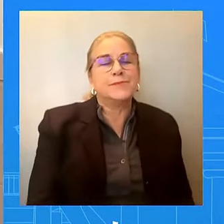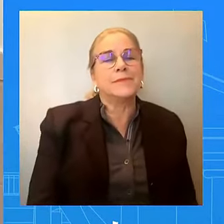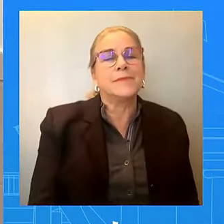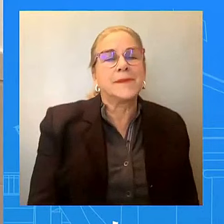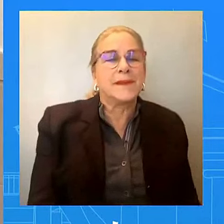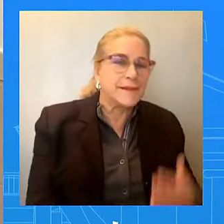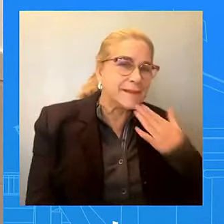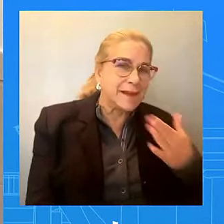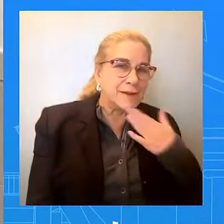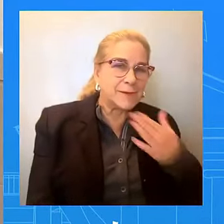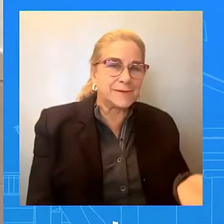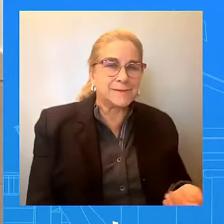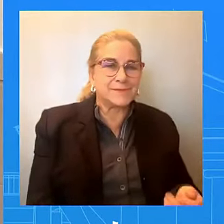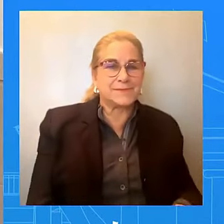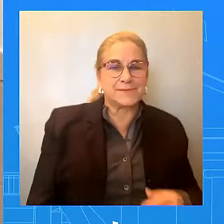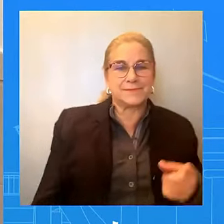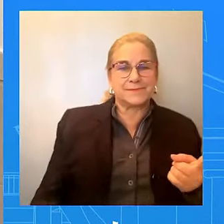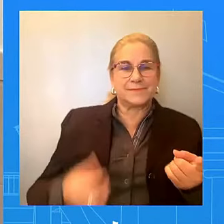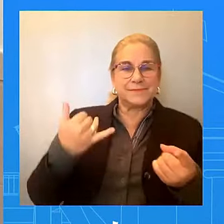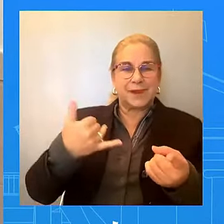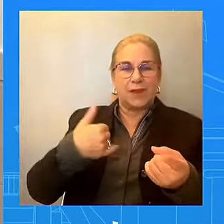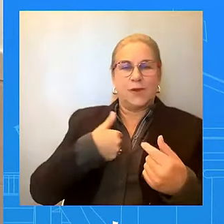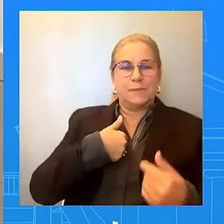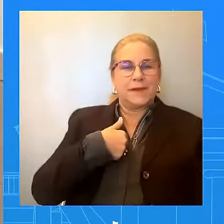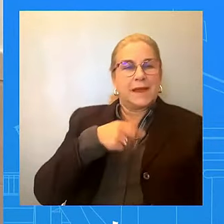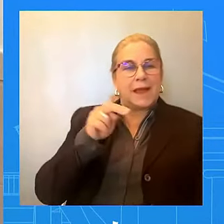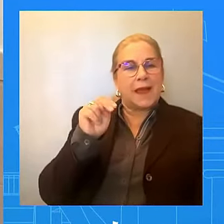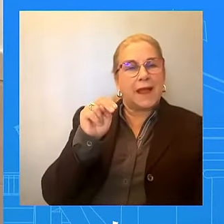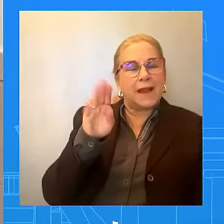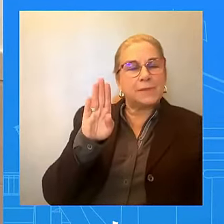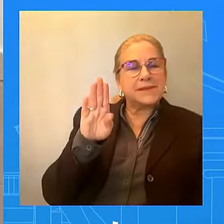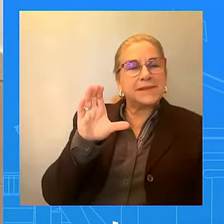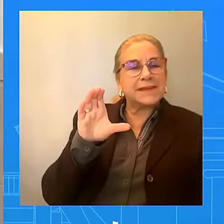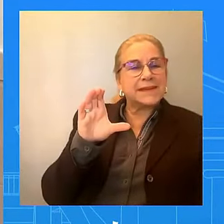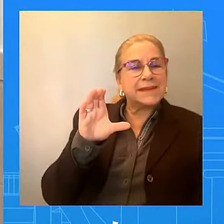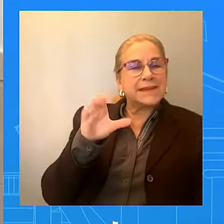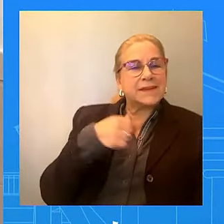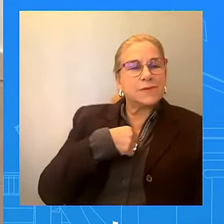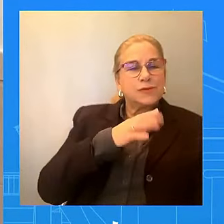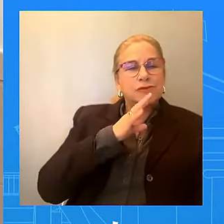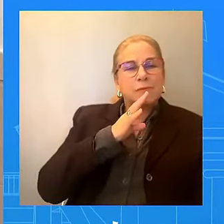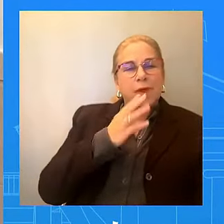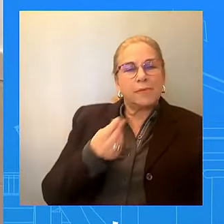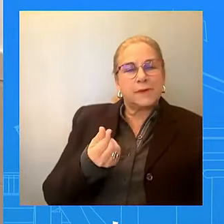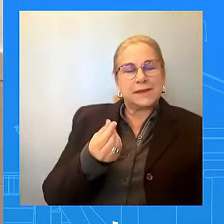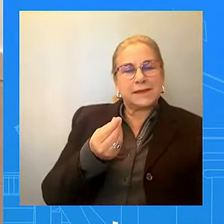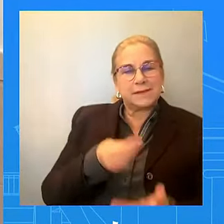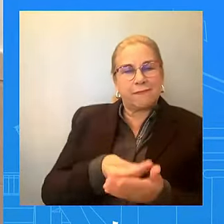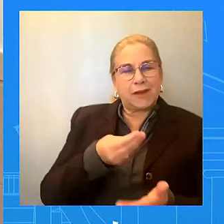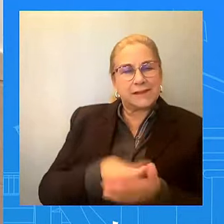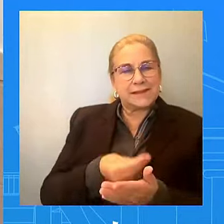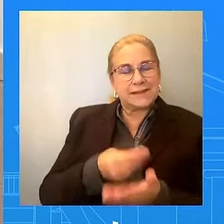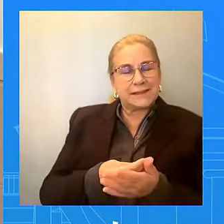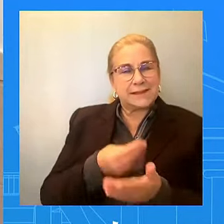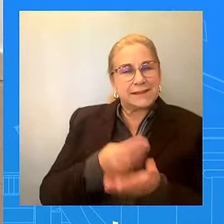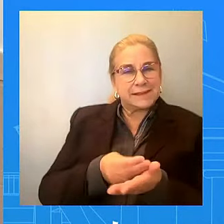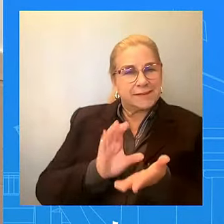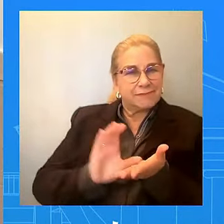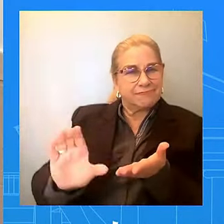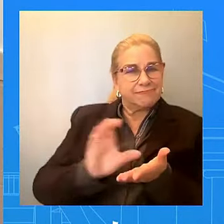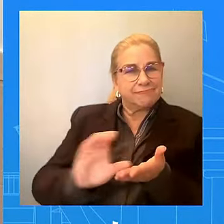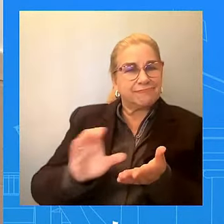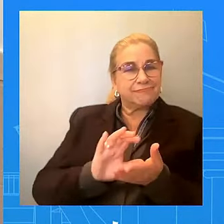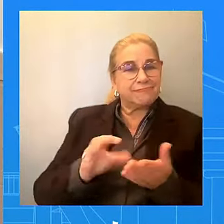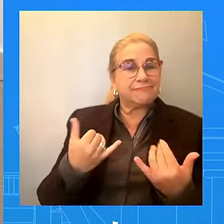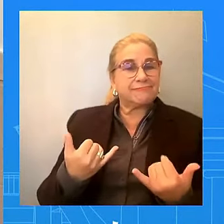to the funding question a little bit more specifically. So 8 days into the fiscal year, the federal government has spent nearly half of the money